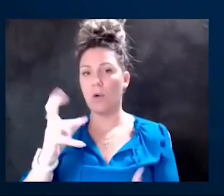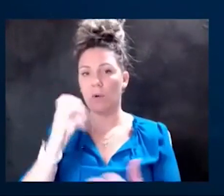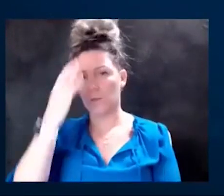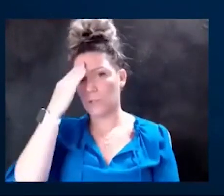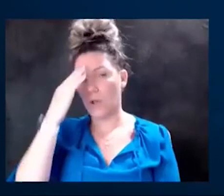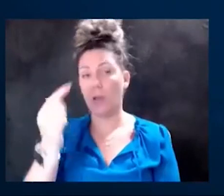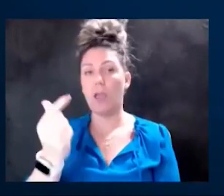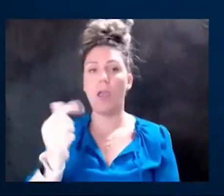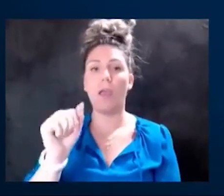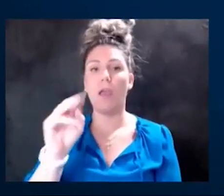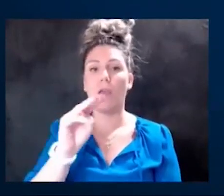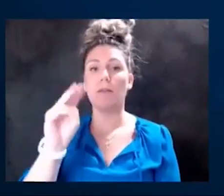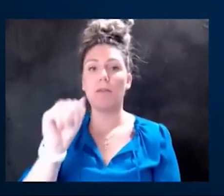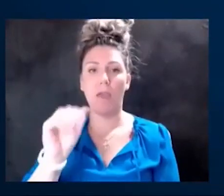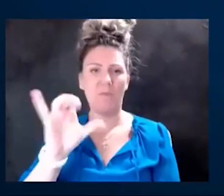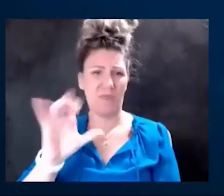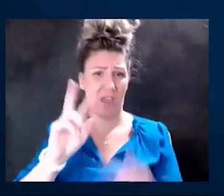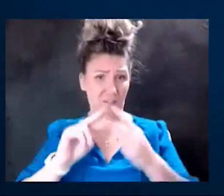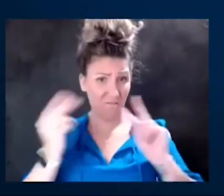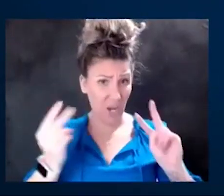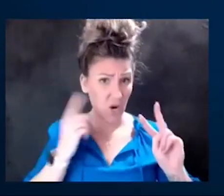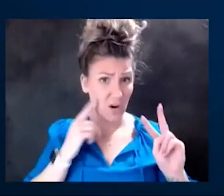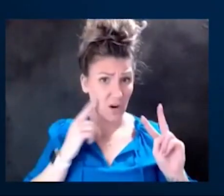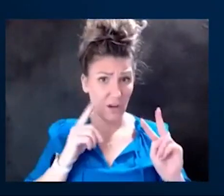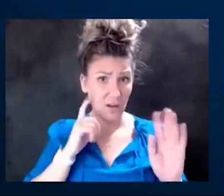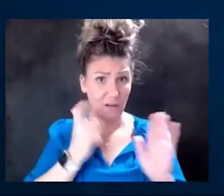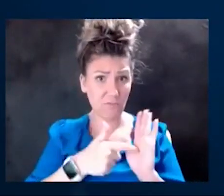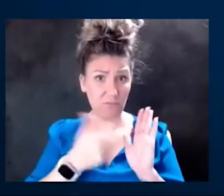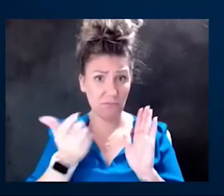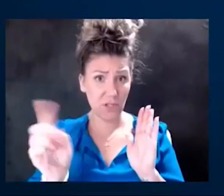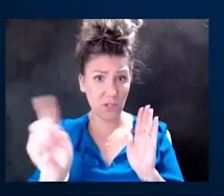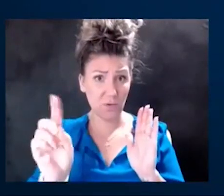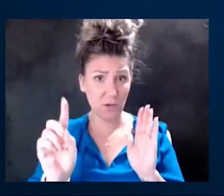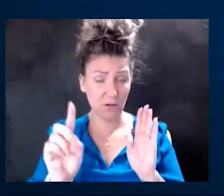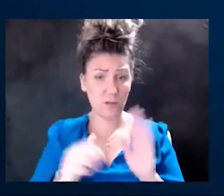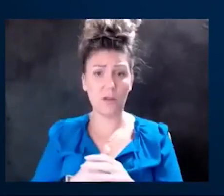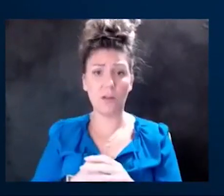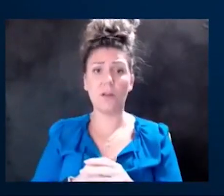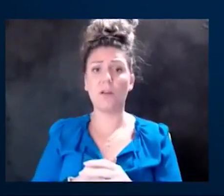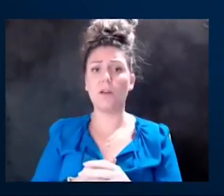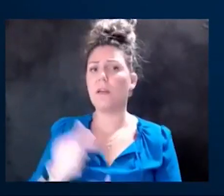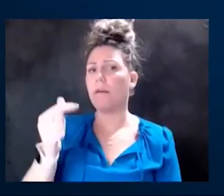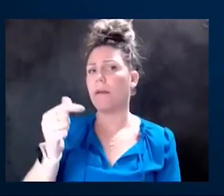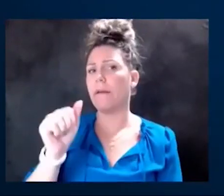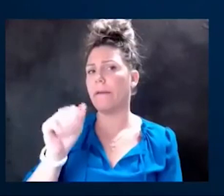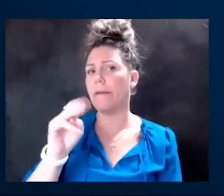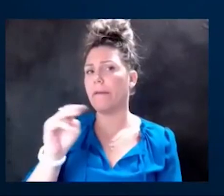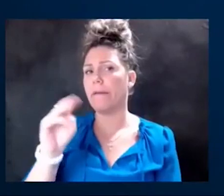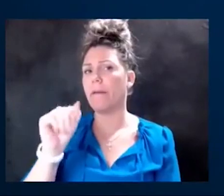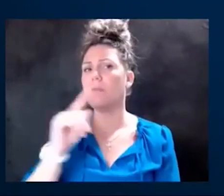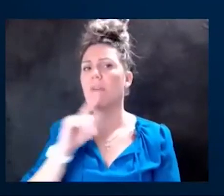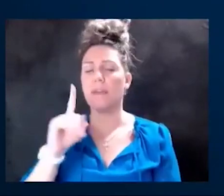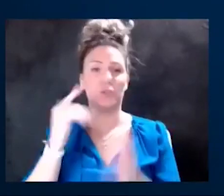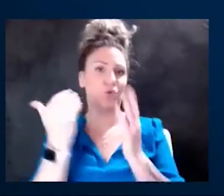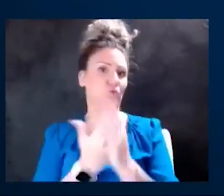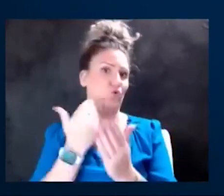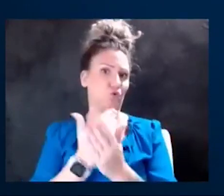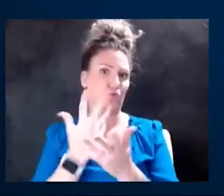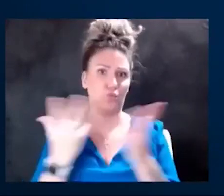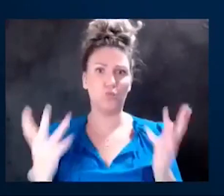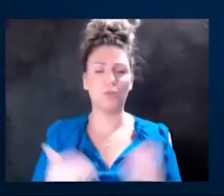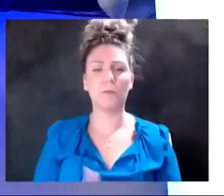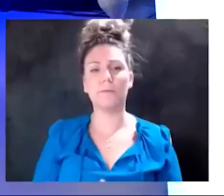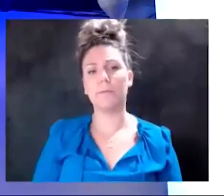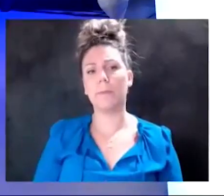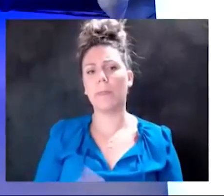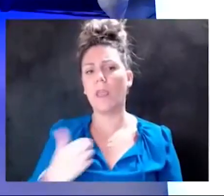anywhere? I have heard a little bit about the gamma variant. Is that the P1? It's brand new. Yeah, I think so. I think